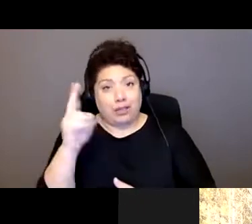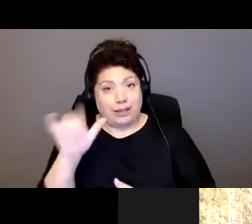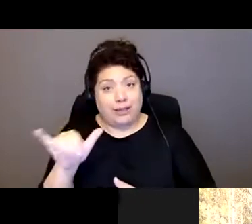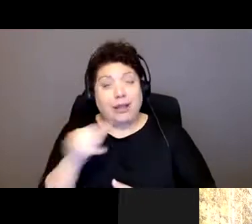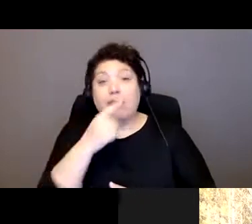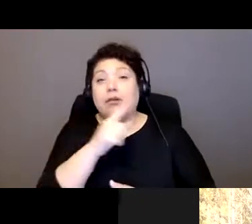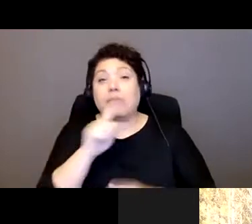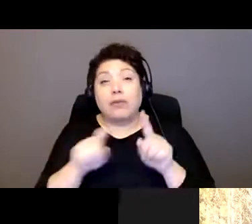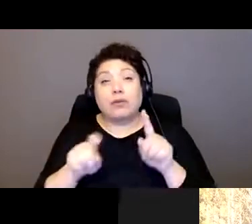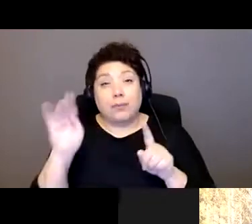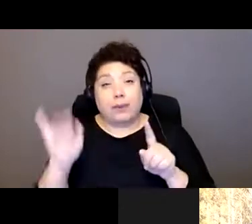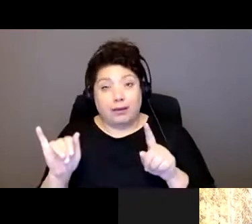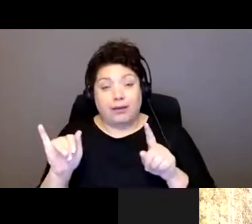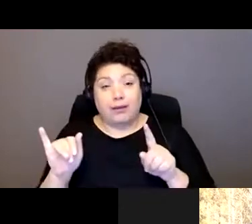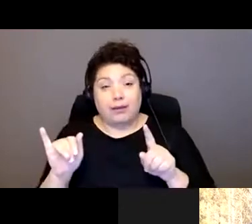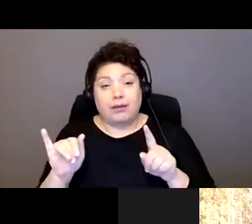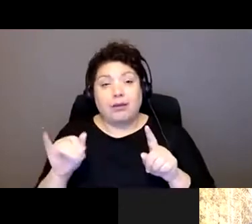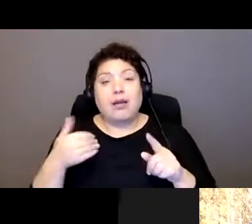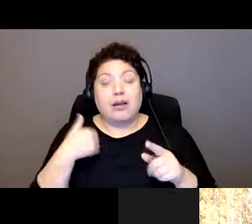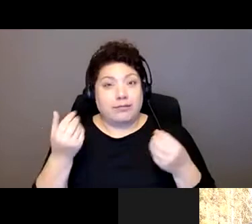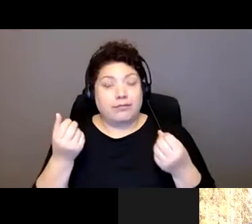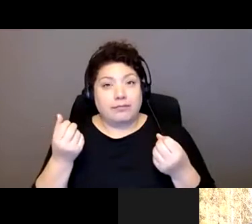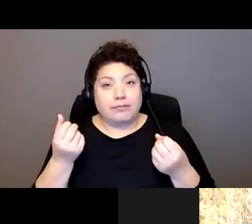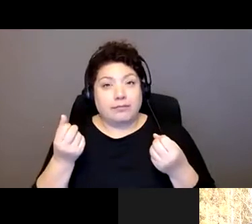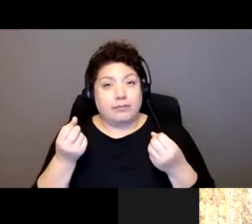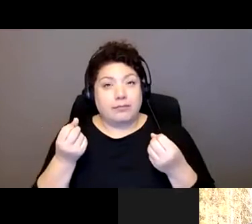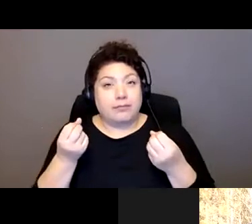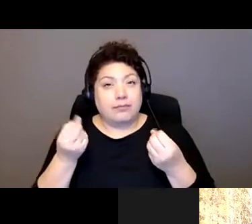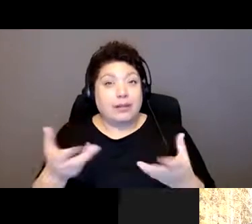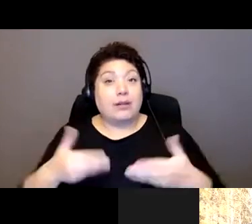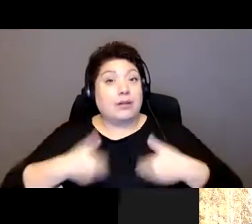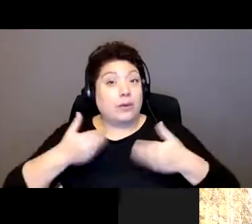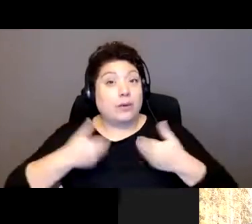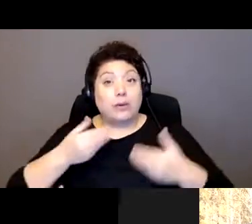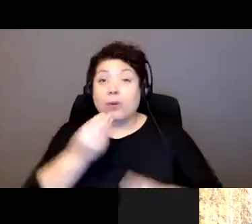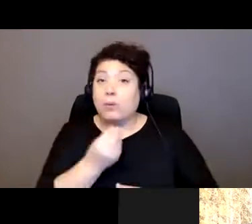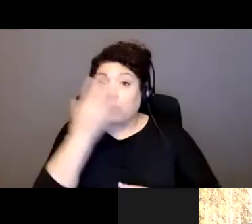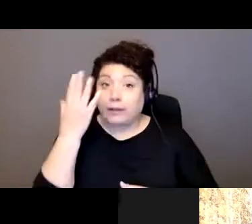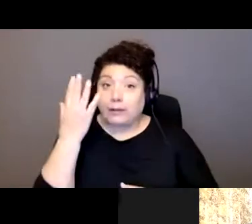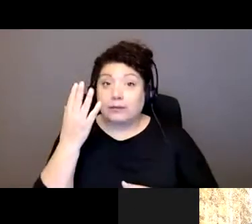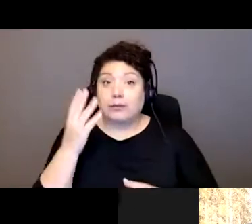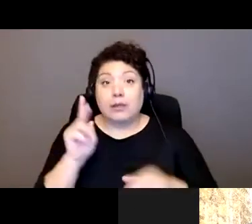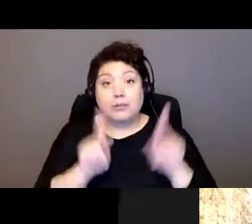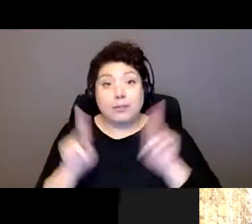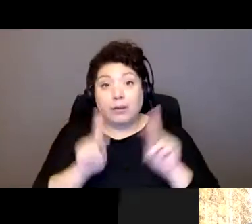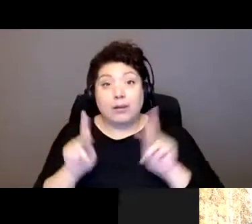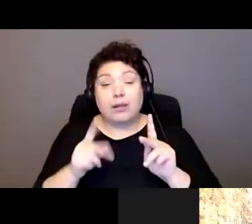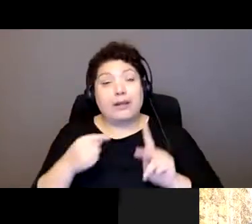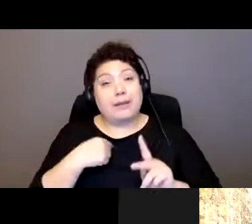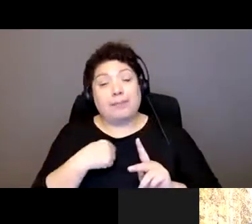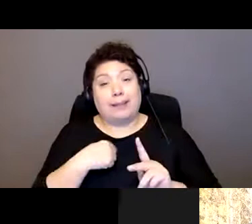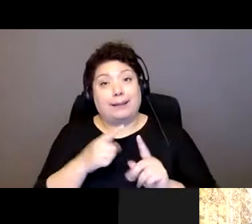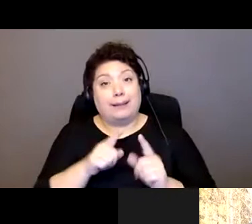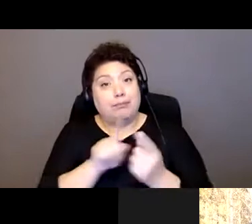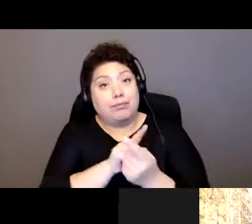lot of young, and there's a lot of young white people that are the ones I hang out with. Those are